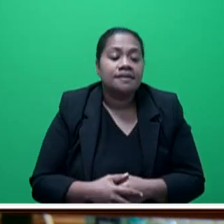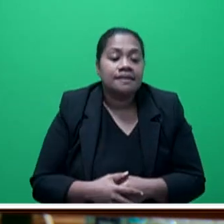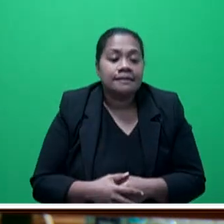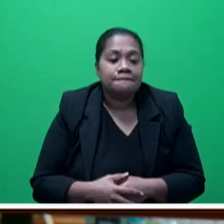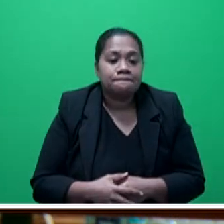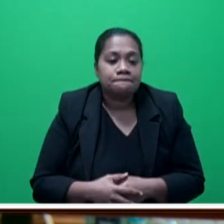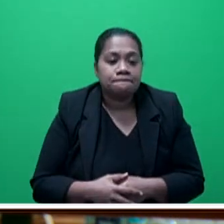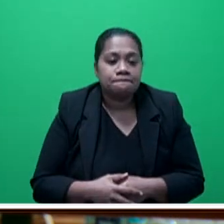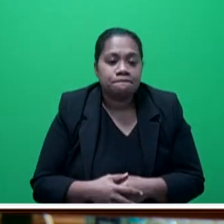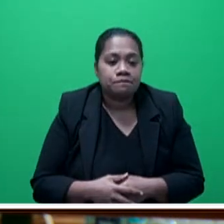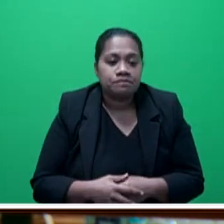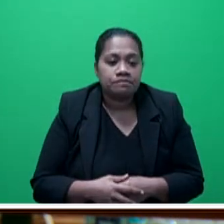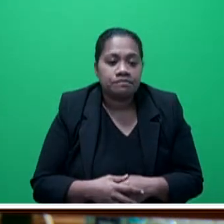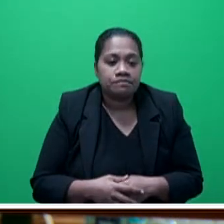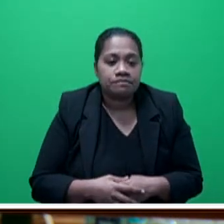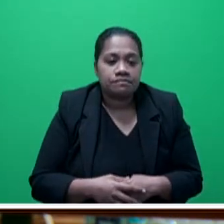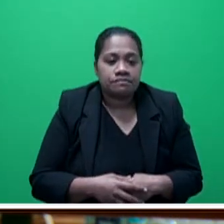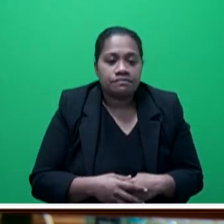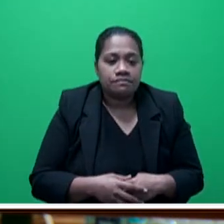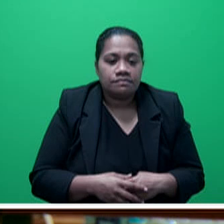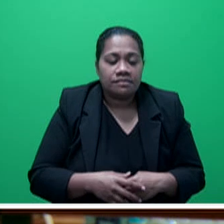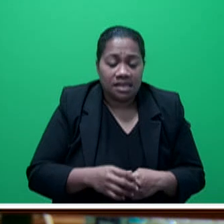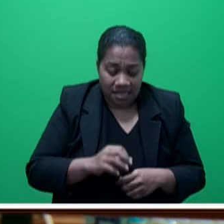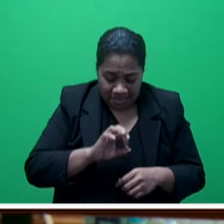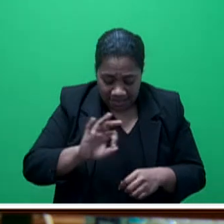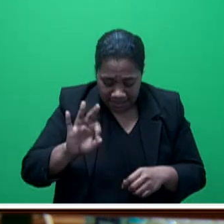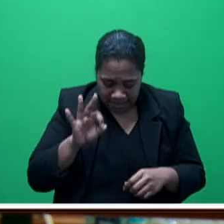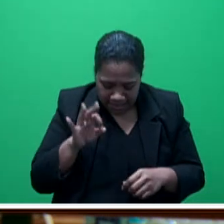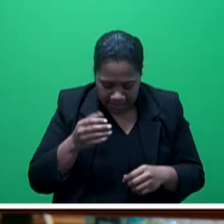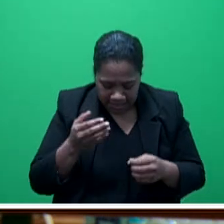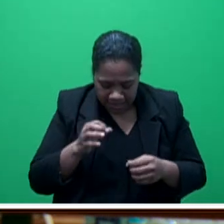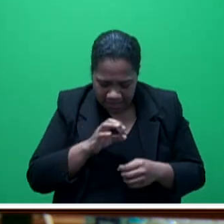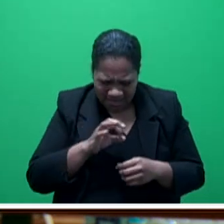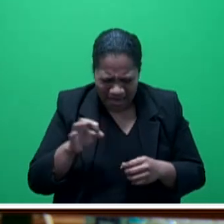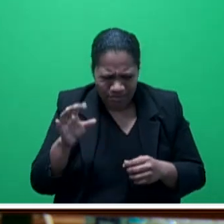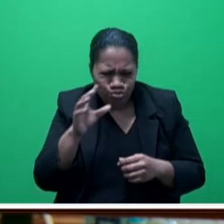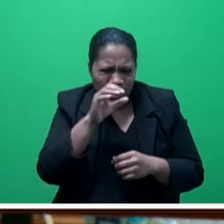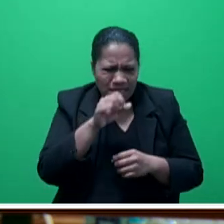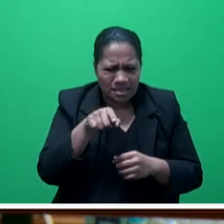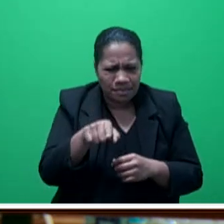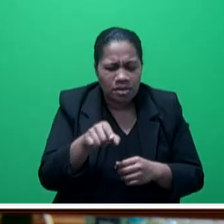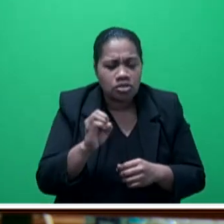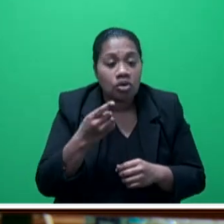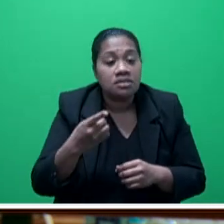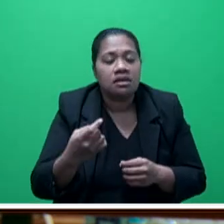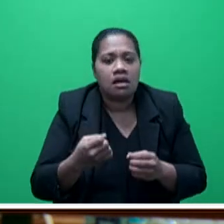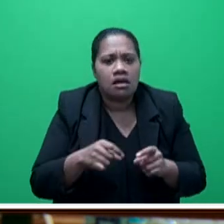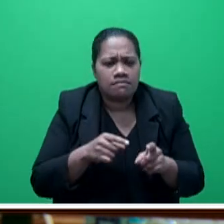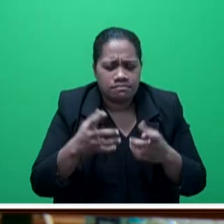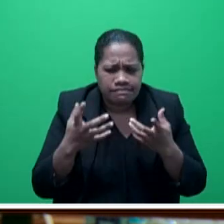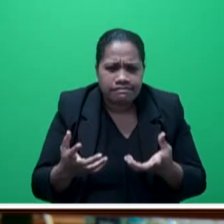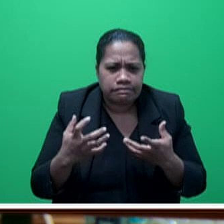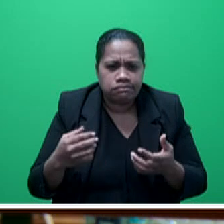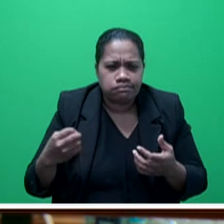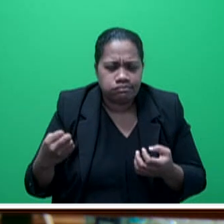yet unpredictable. Food security and nutrition stand to be heavily impacted as the globe undergoes